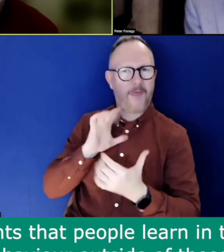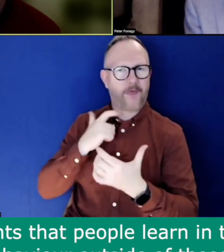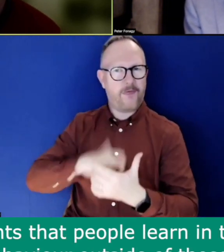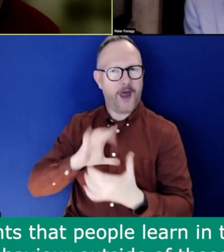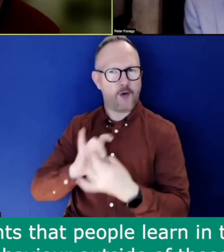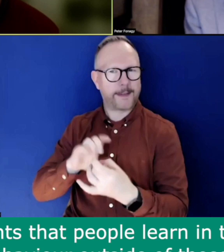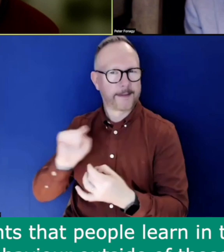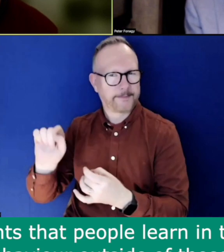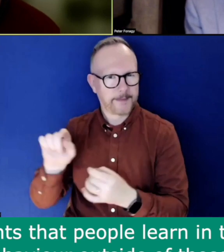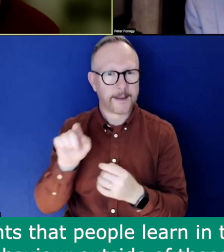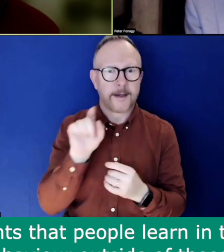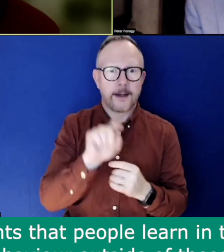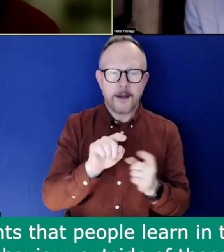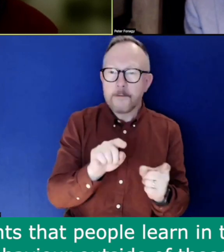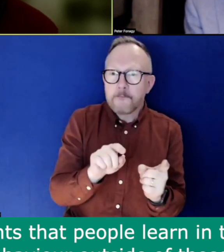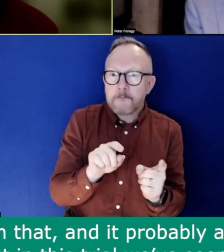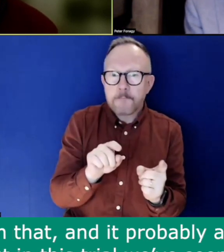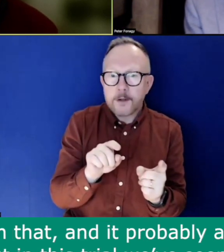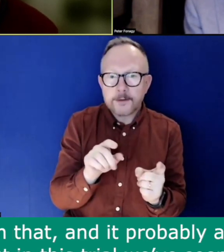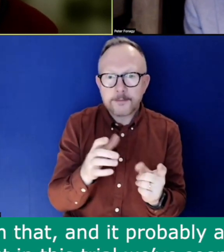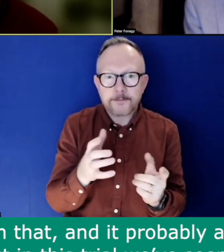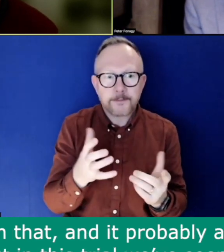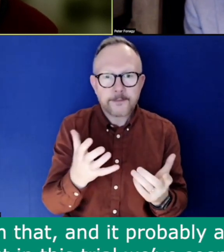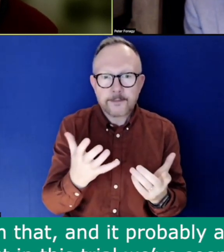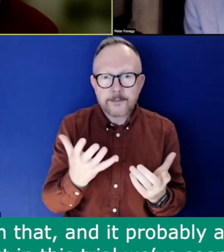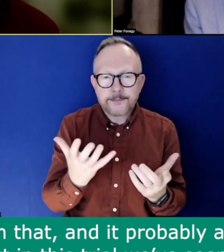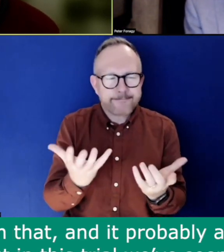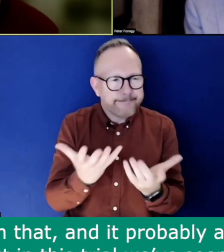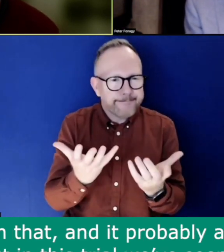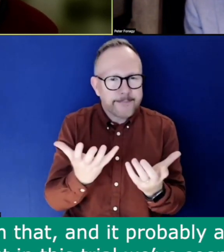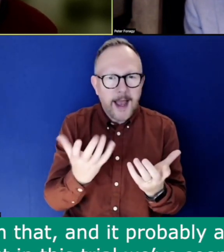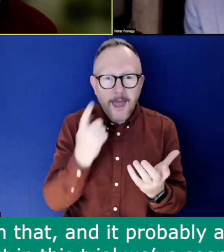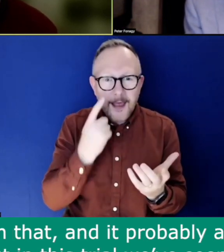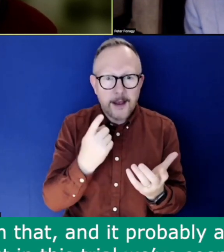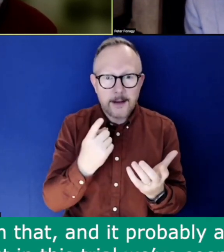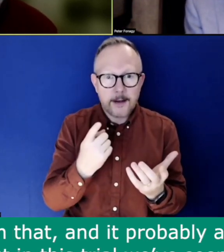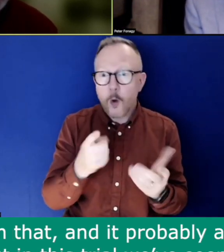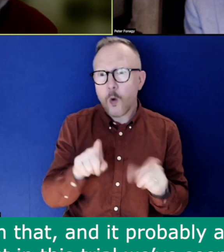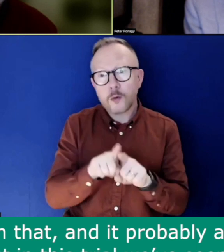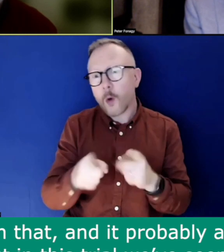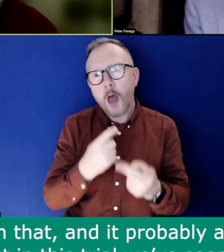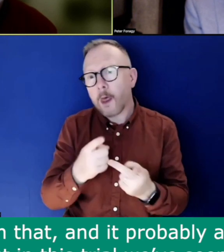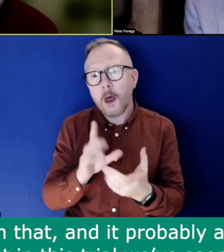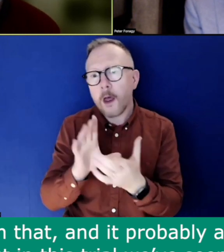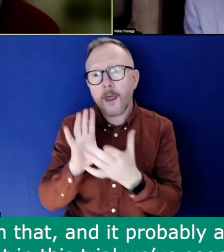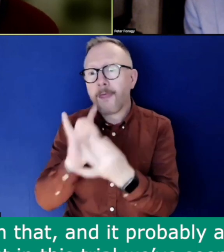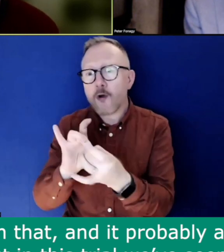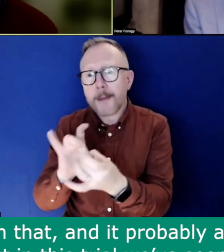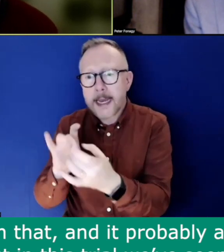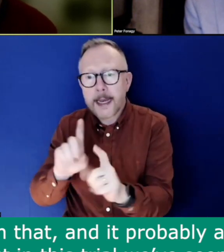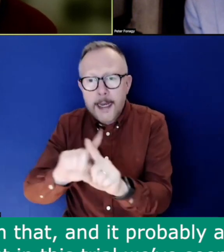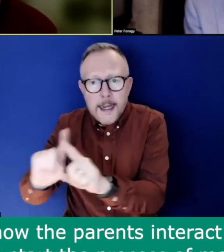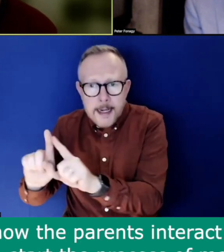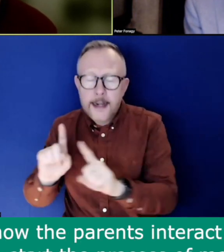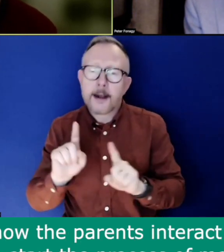their behaviour outside of those sessions. So there is something in that, and it probably applies to other therapies as well. But in this trial, we've seen